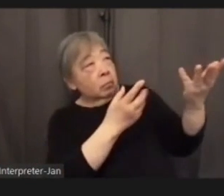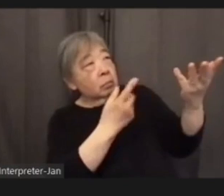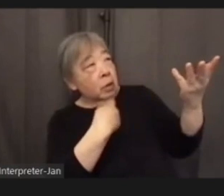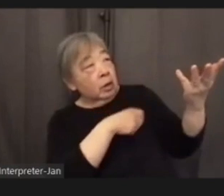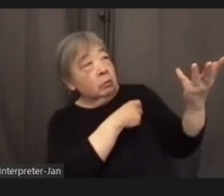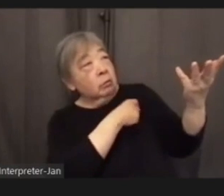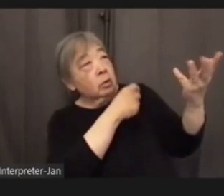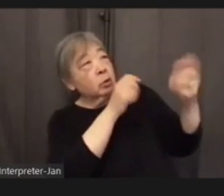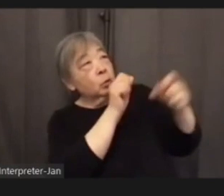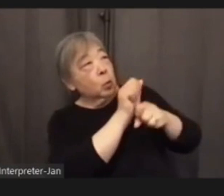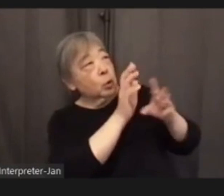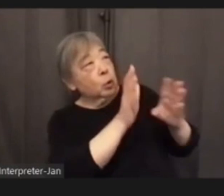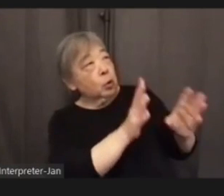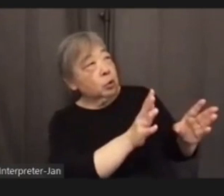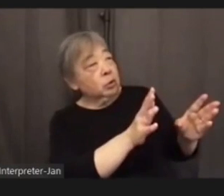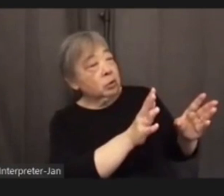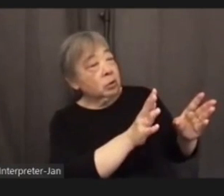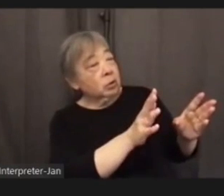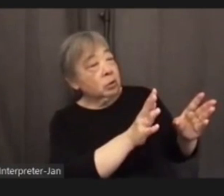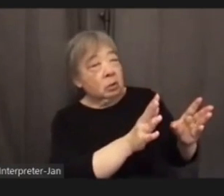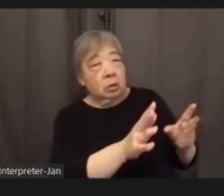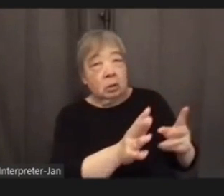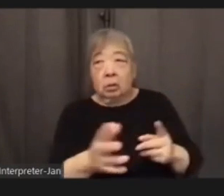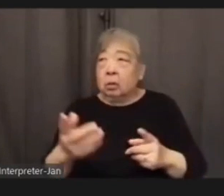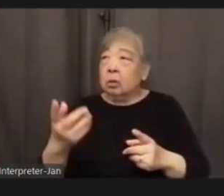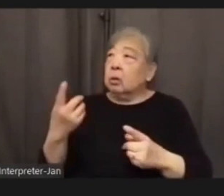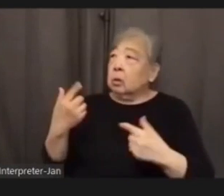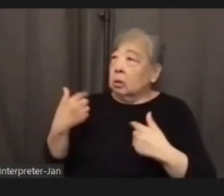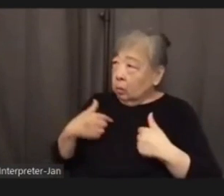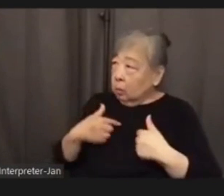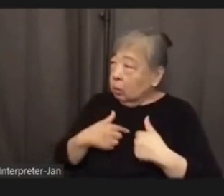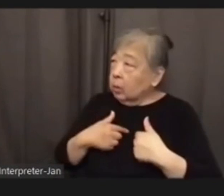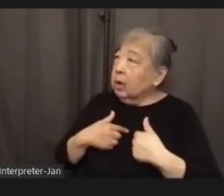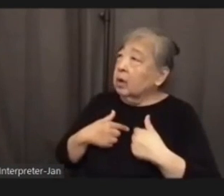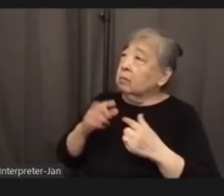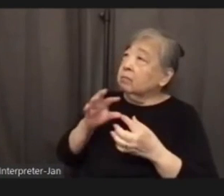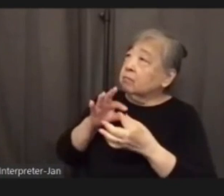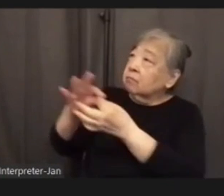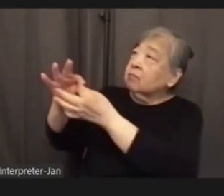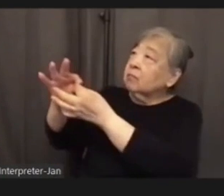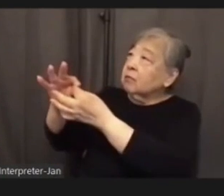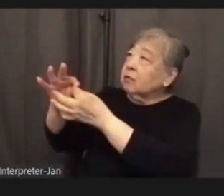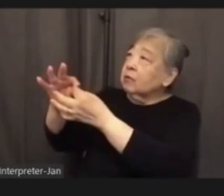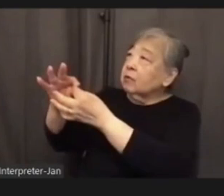We are the offspring of the concentration camp,